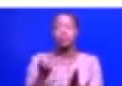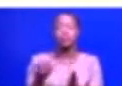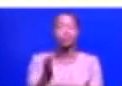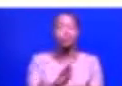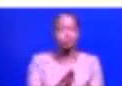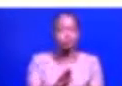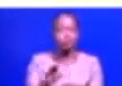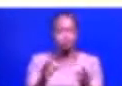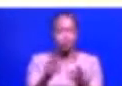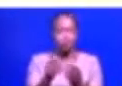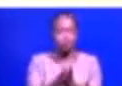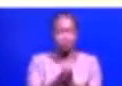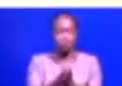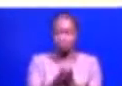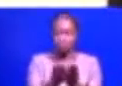AFROCHAN.